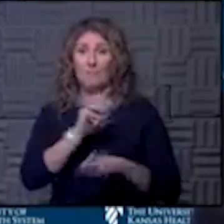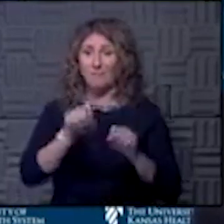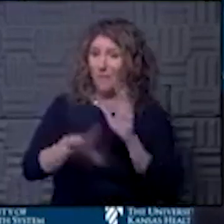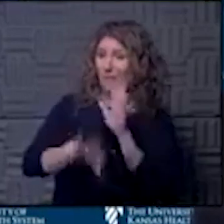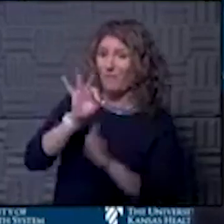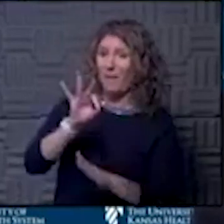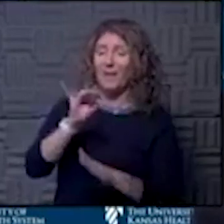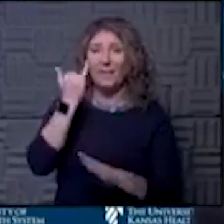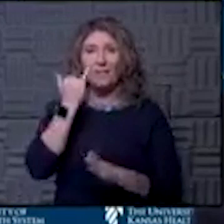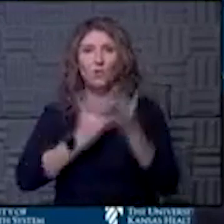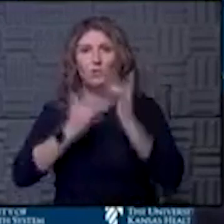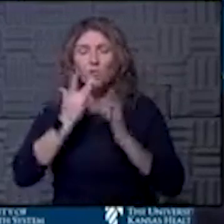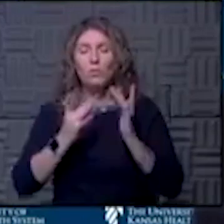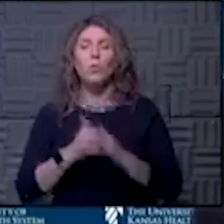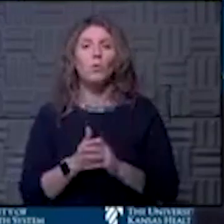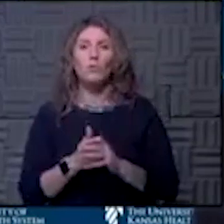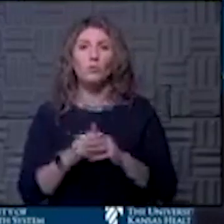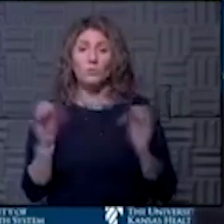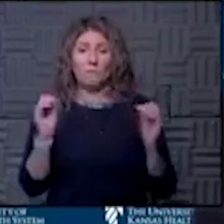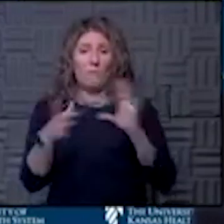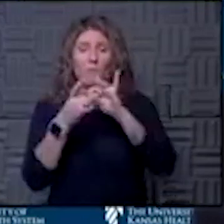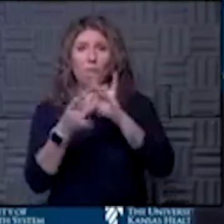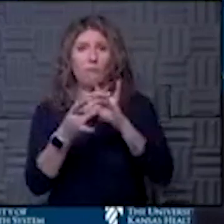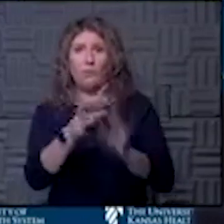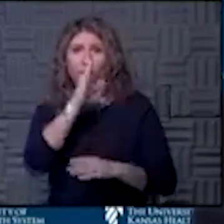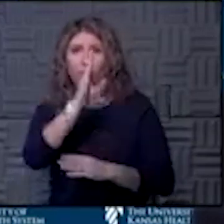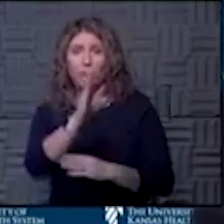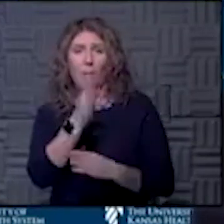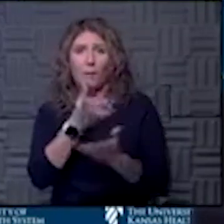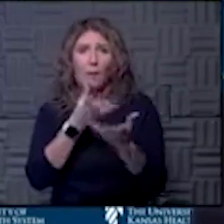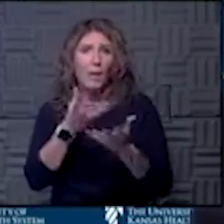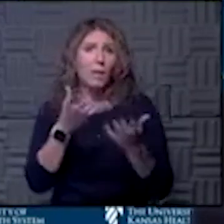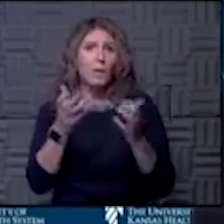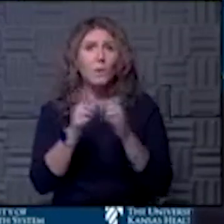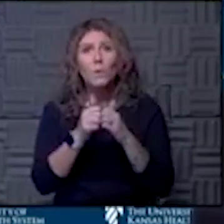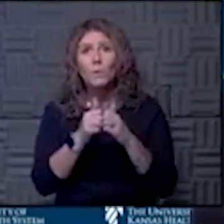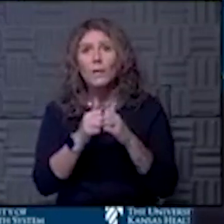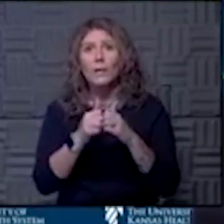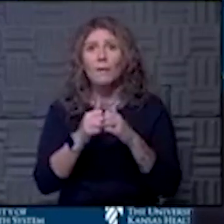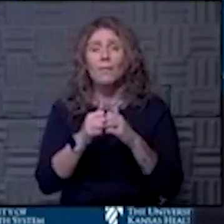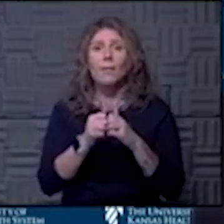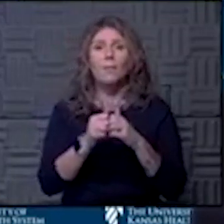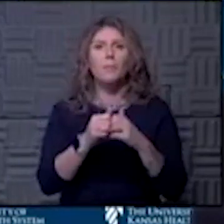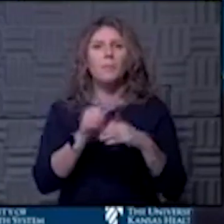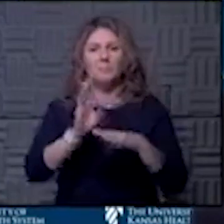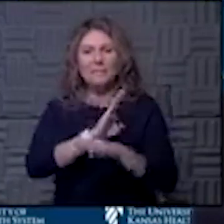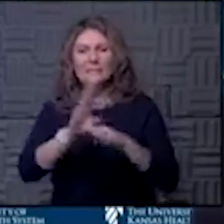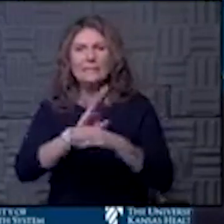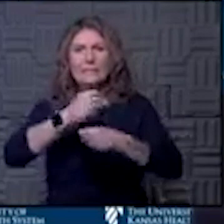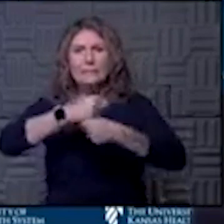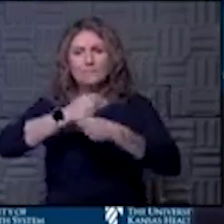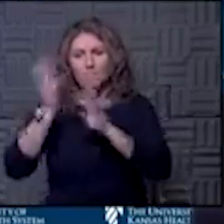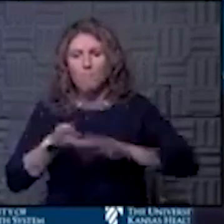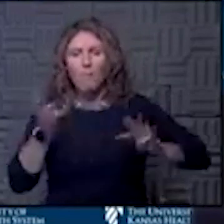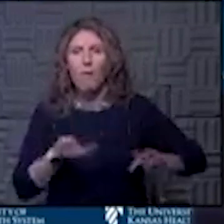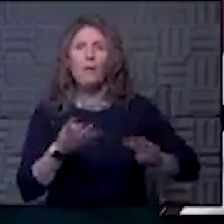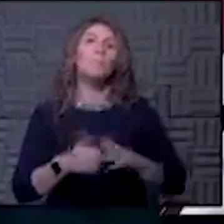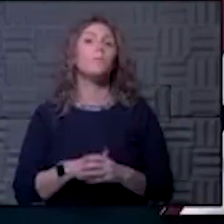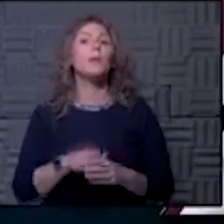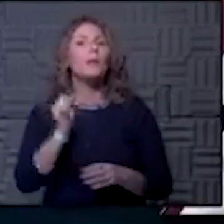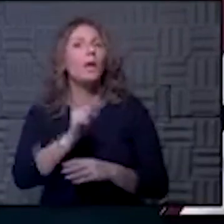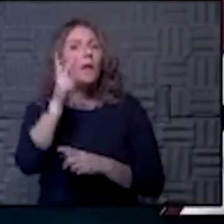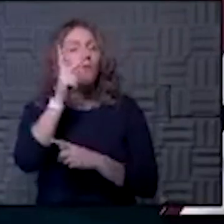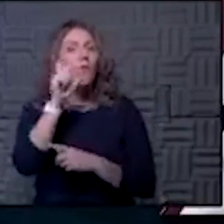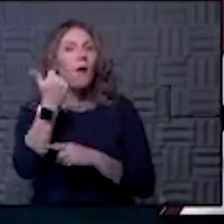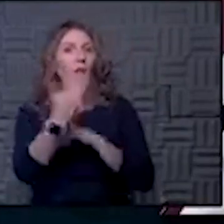a shortage. But nothing that I can connect directly to the folks manufacturing having COVID. I do know, I've heard that from